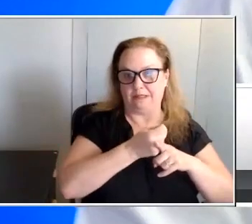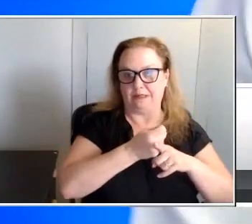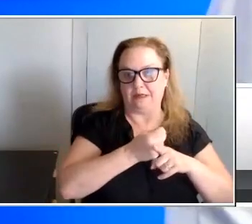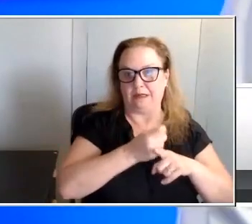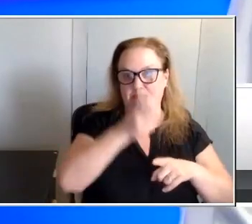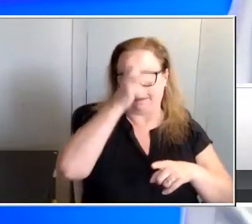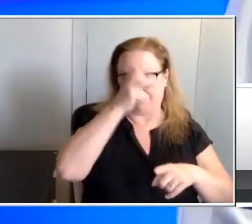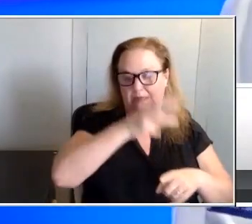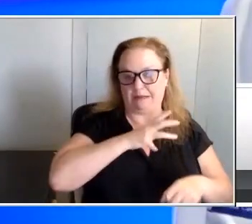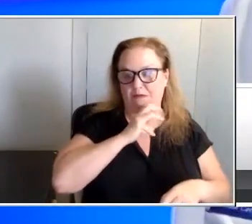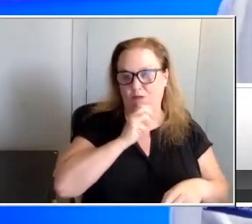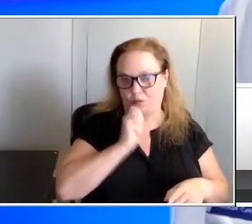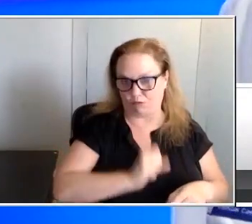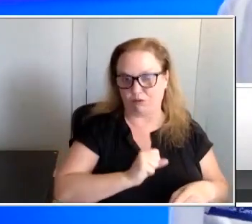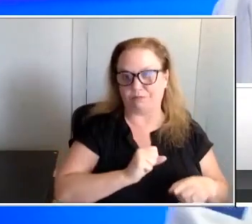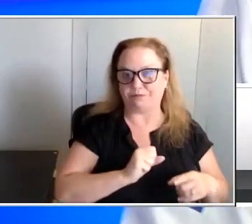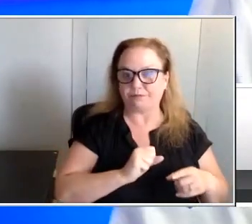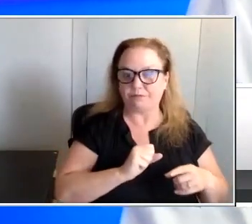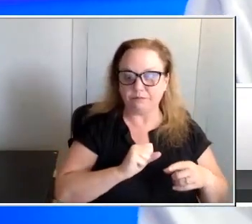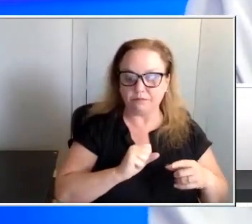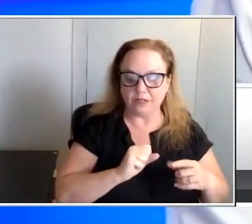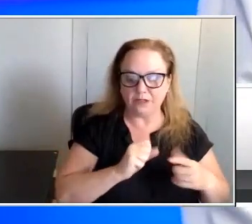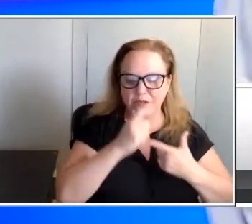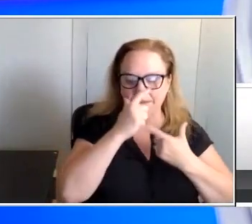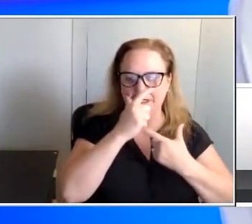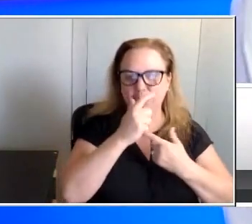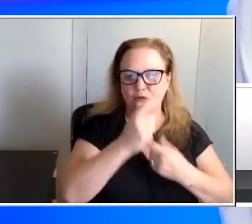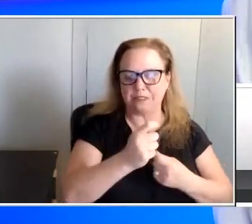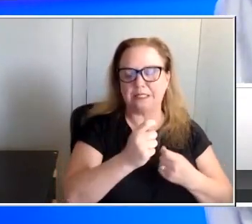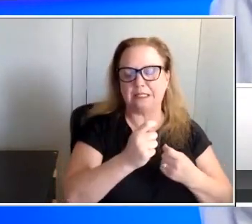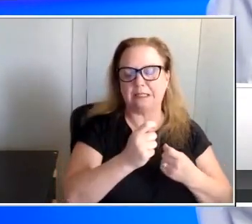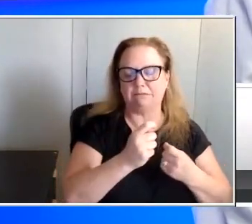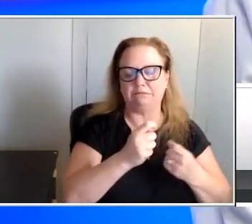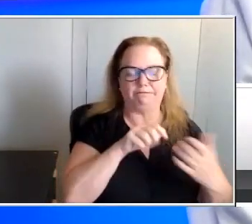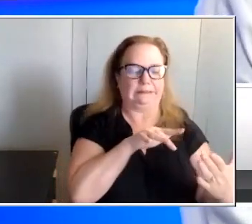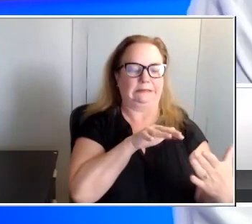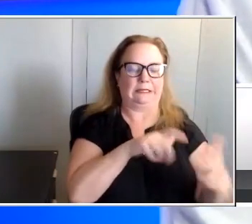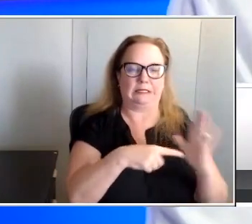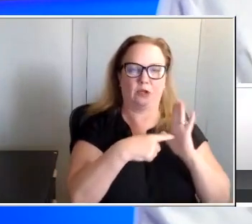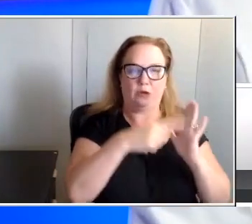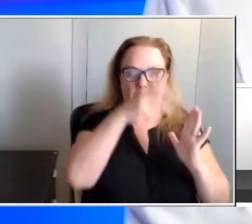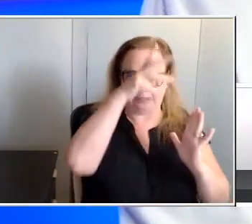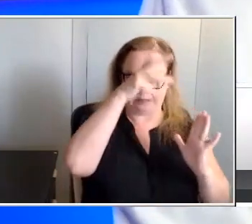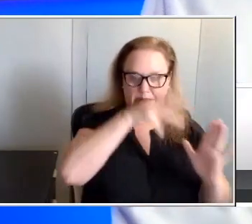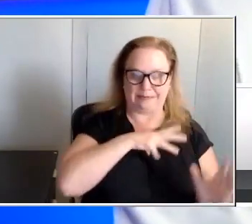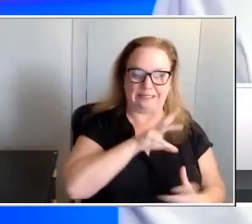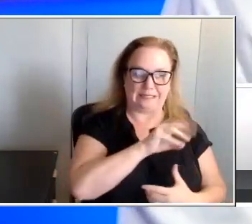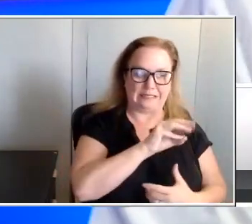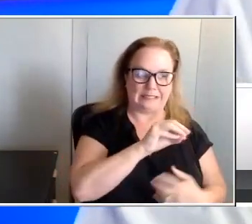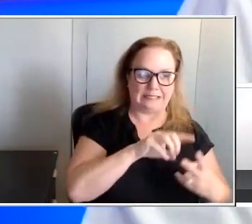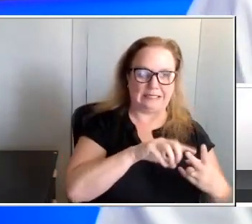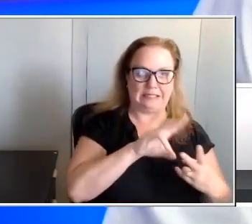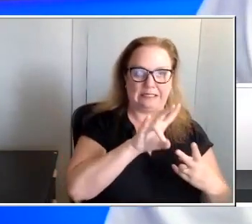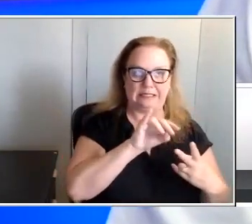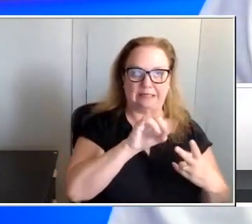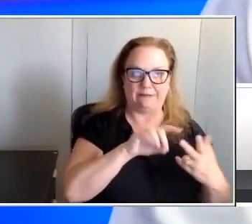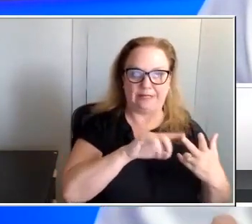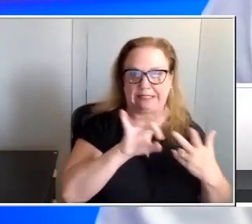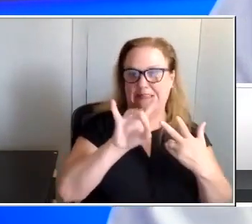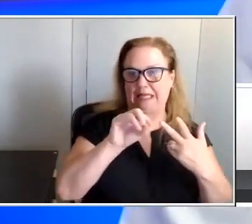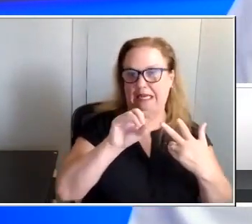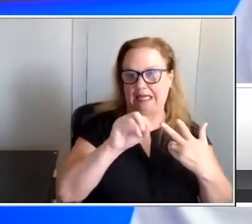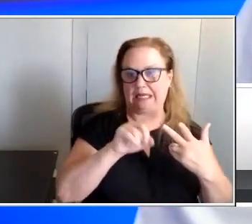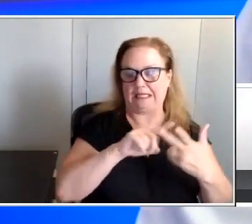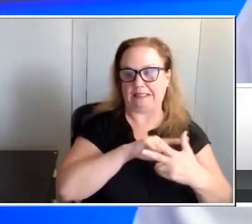older. And in fact, actually, there's been some interesting studies to show that, as men get into the 60s, 70s, and 80s,